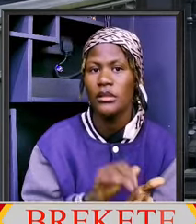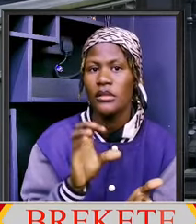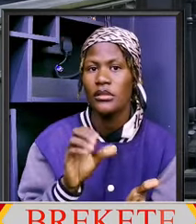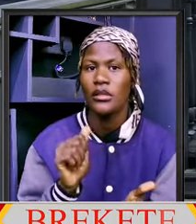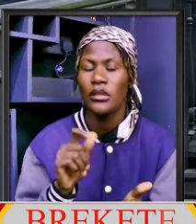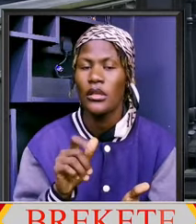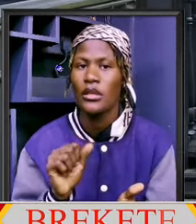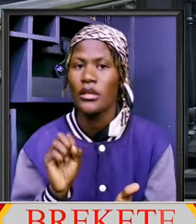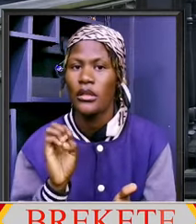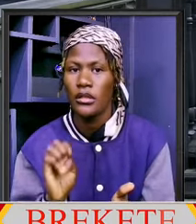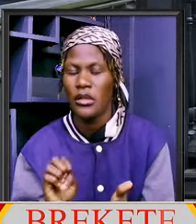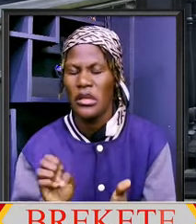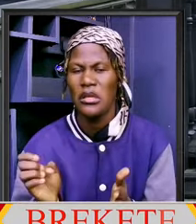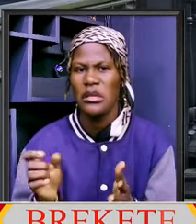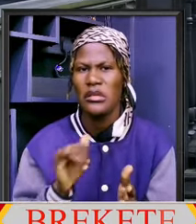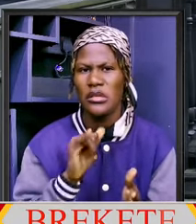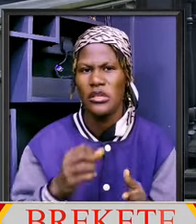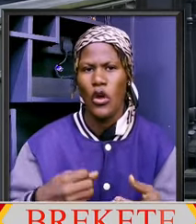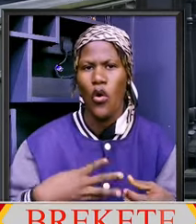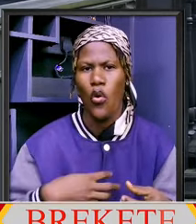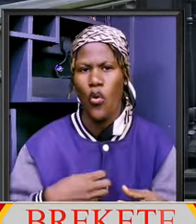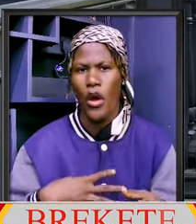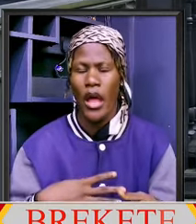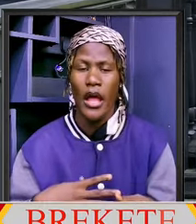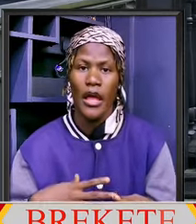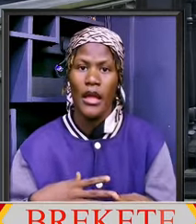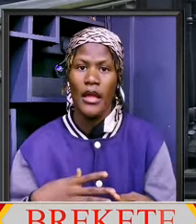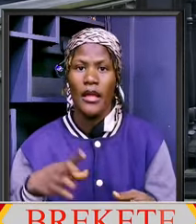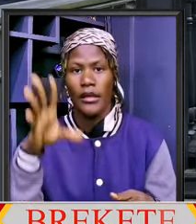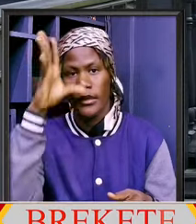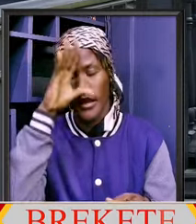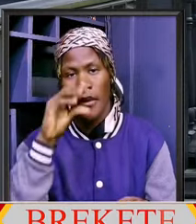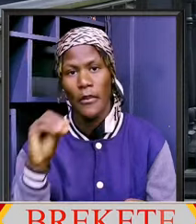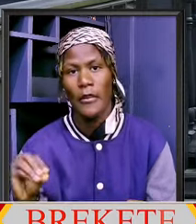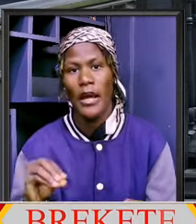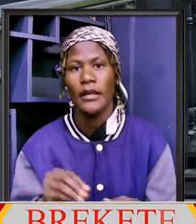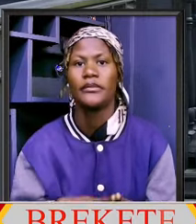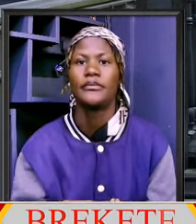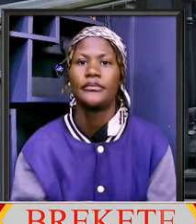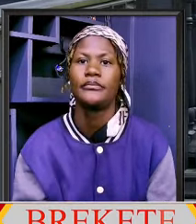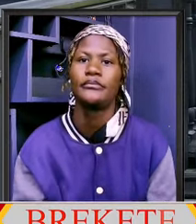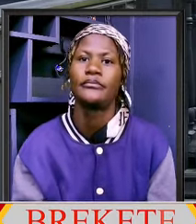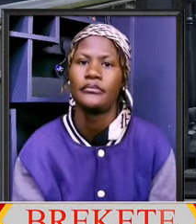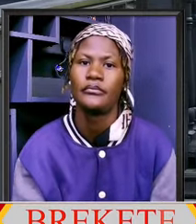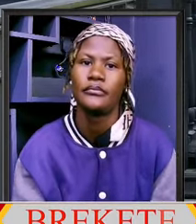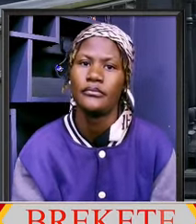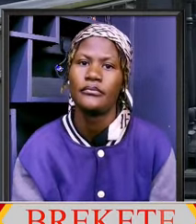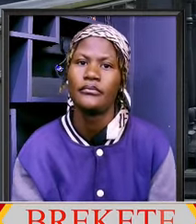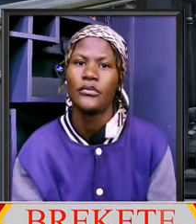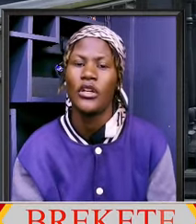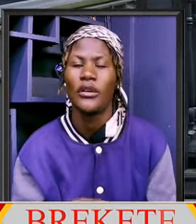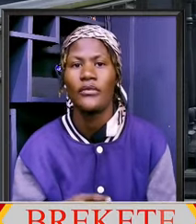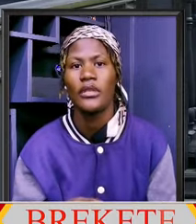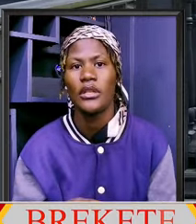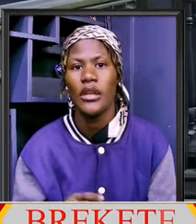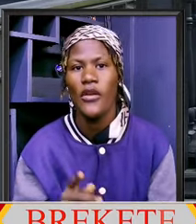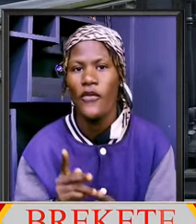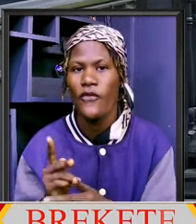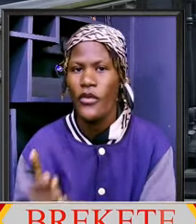men usually come to the hospital. They come once in a while. Oh. So he placed they don't fix date